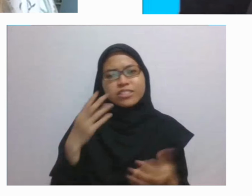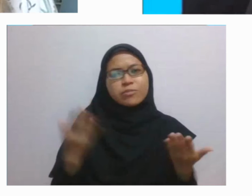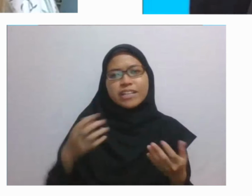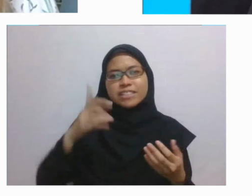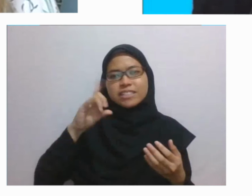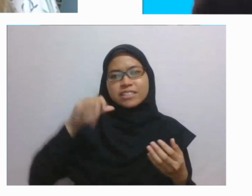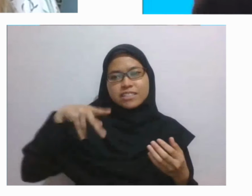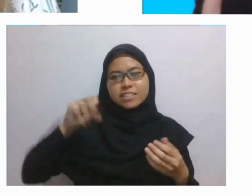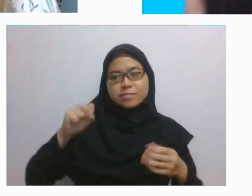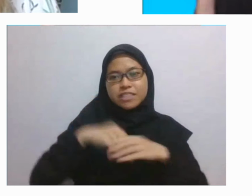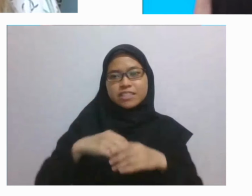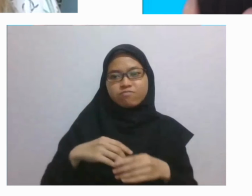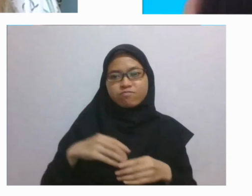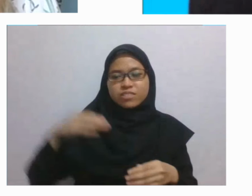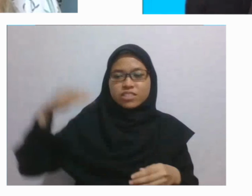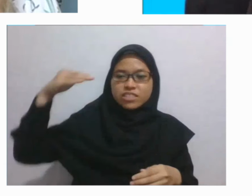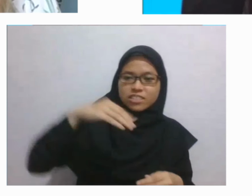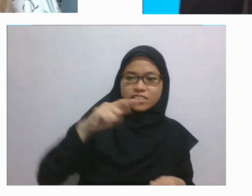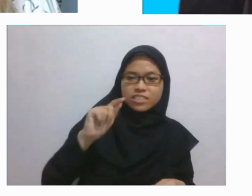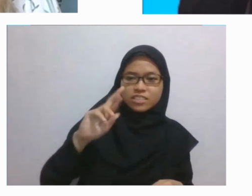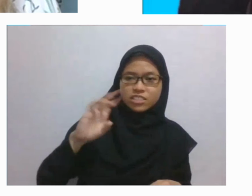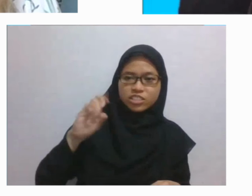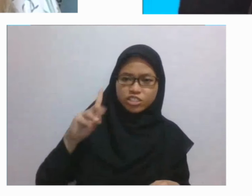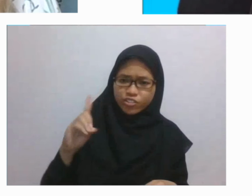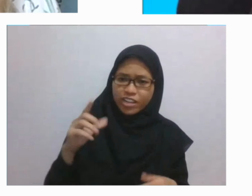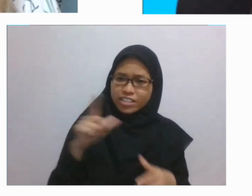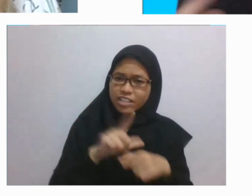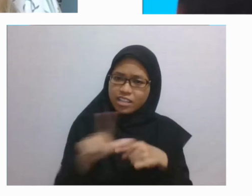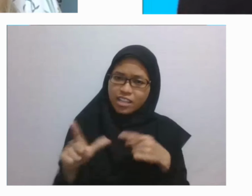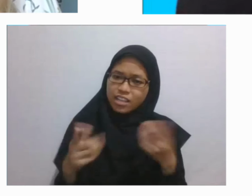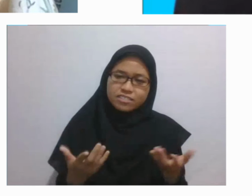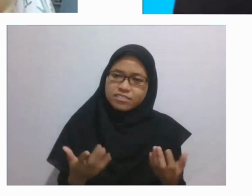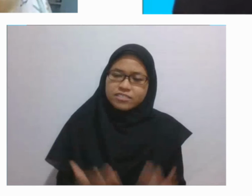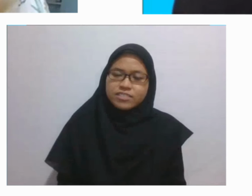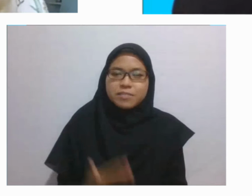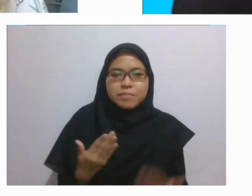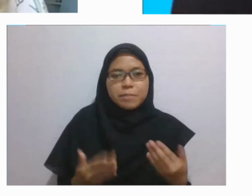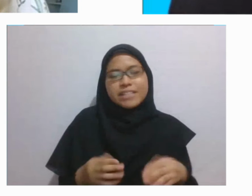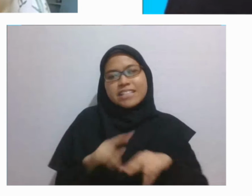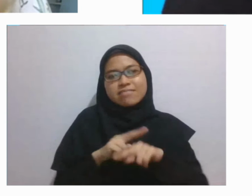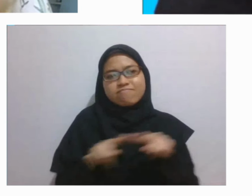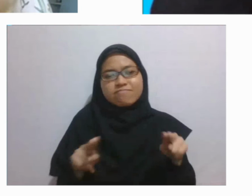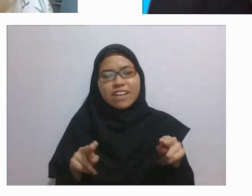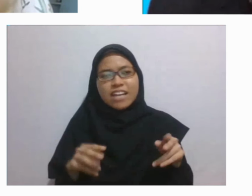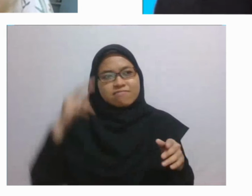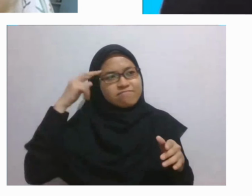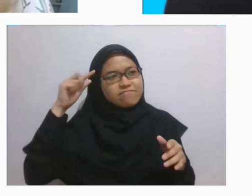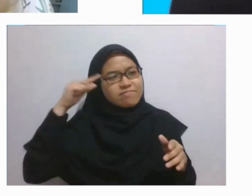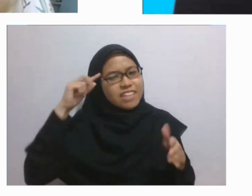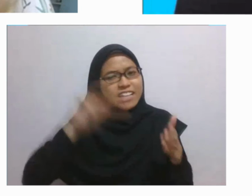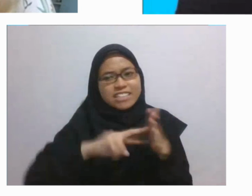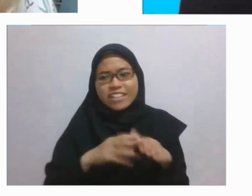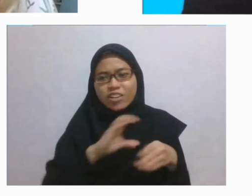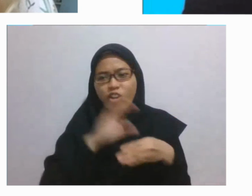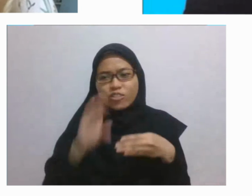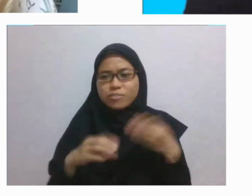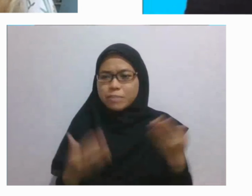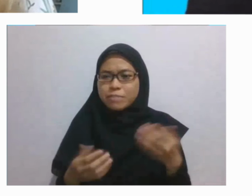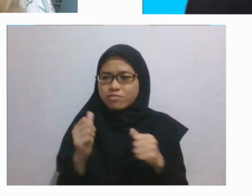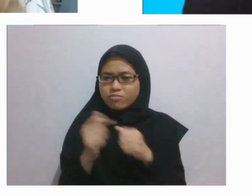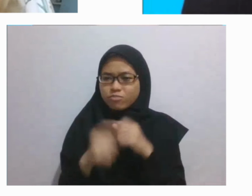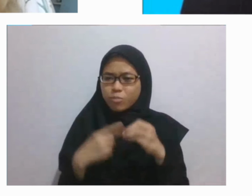us. But maybe linking to that, and it could be around unintended consequences, it could be to do with terminology. But one of the questions